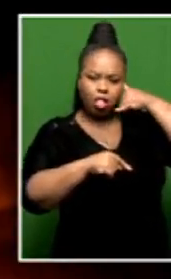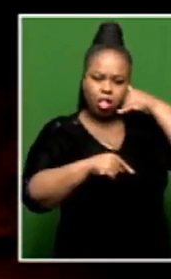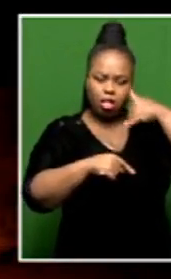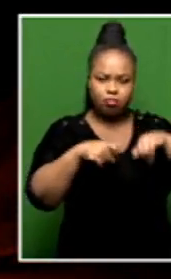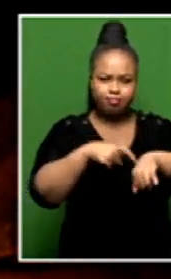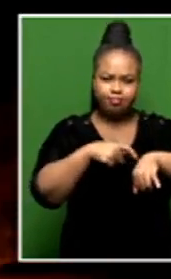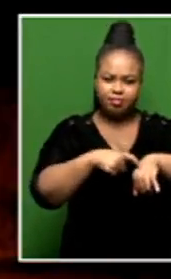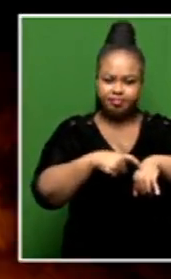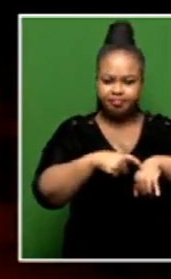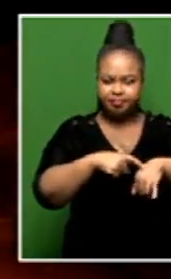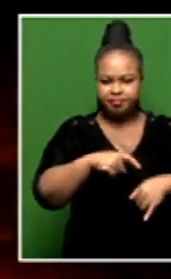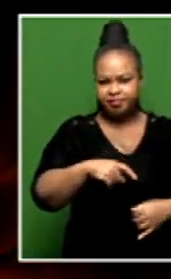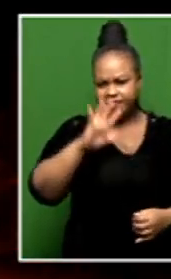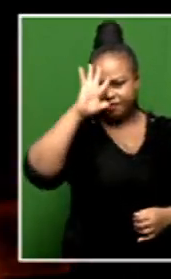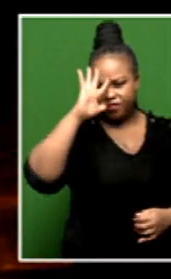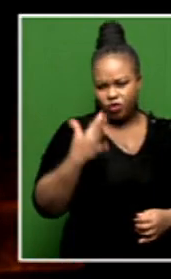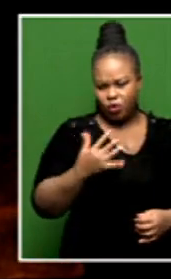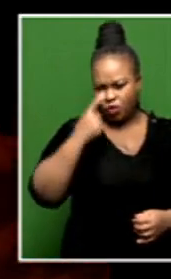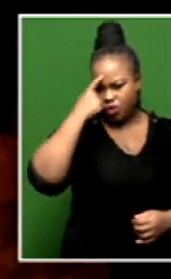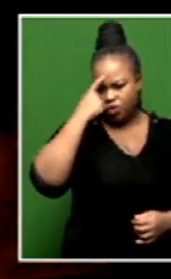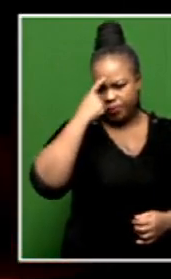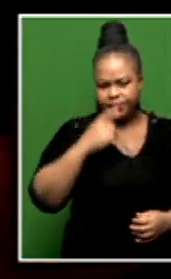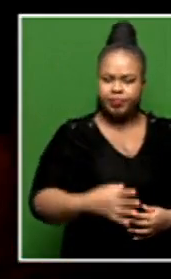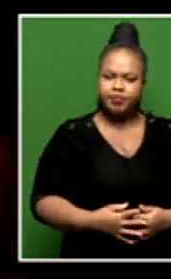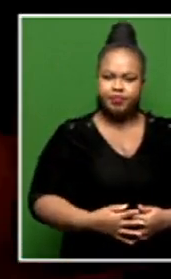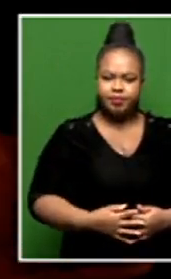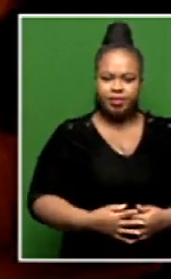ka bo 5 o'clock.